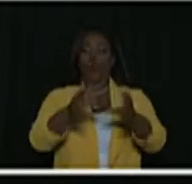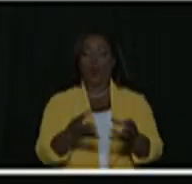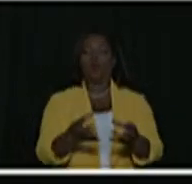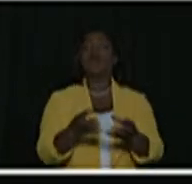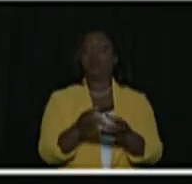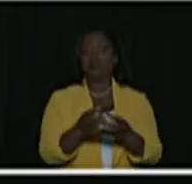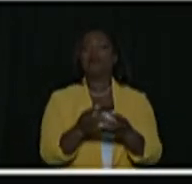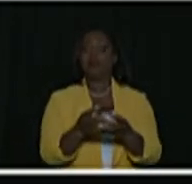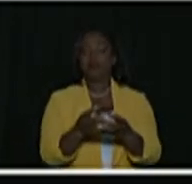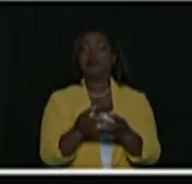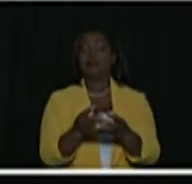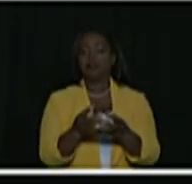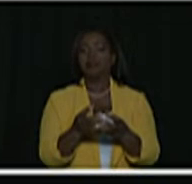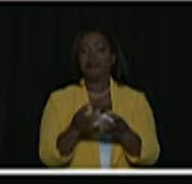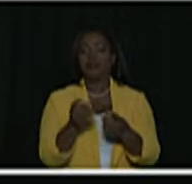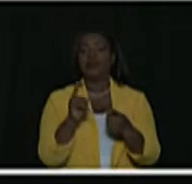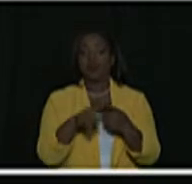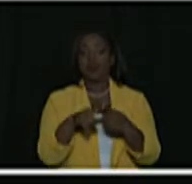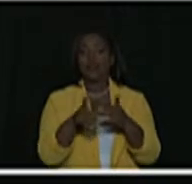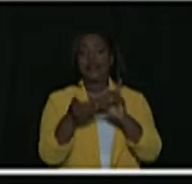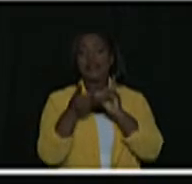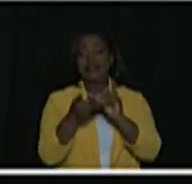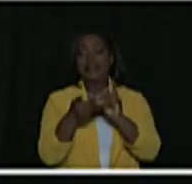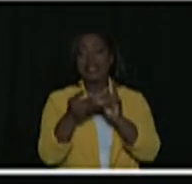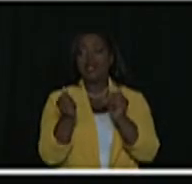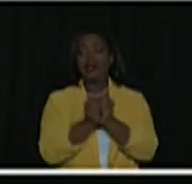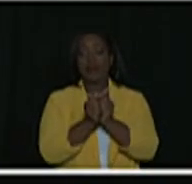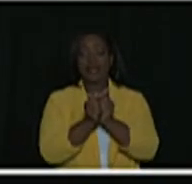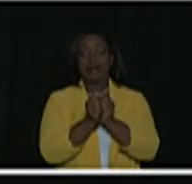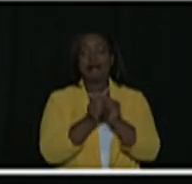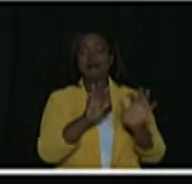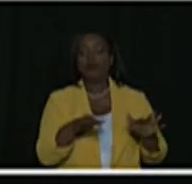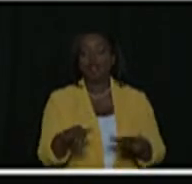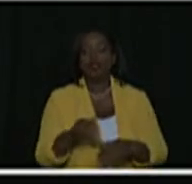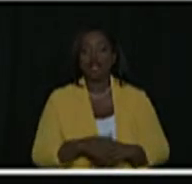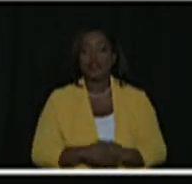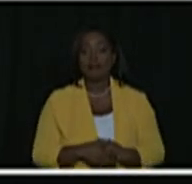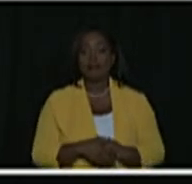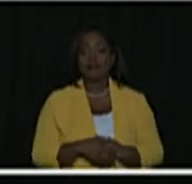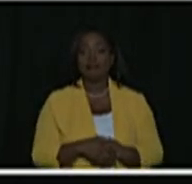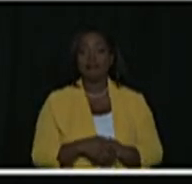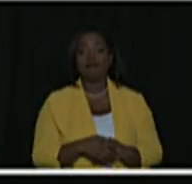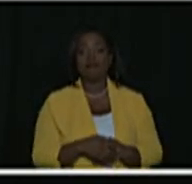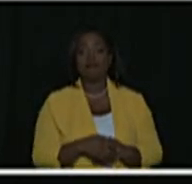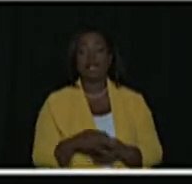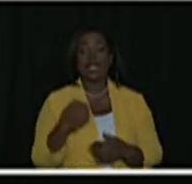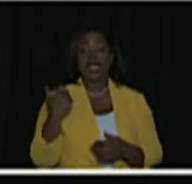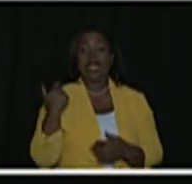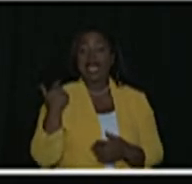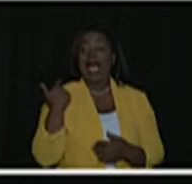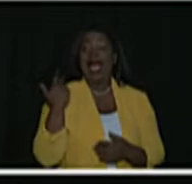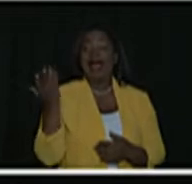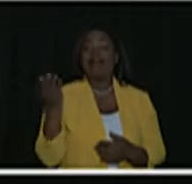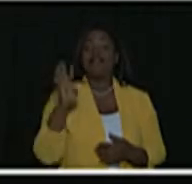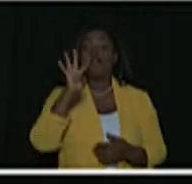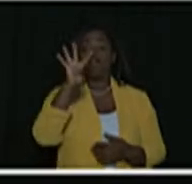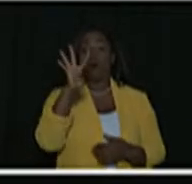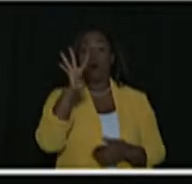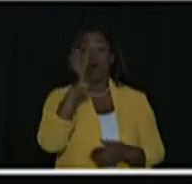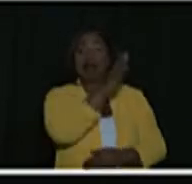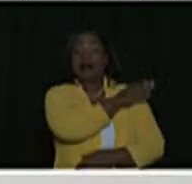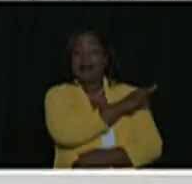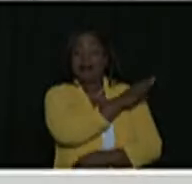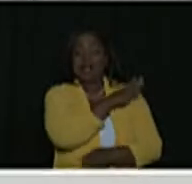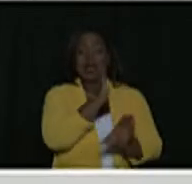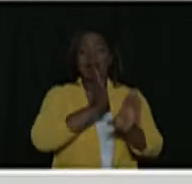have a psychology unit. We have 4 clinical psychologists. We also have 2 social workers who is in our Smiles Mobile, which is a